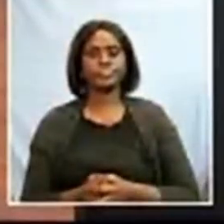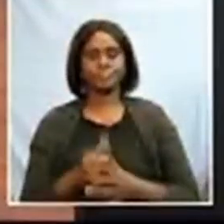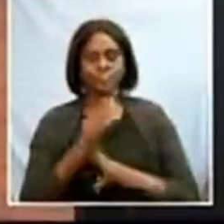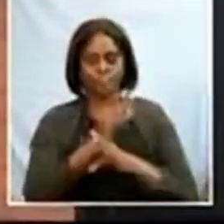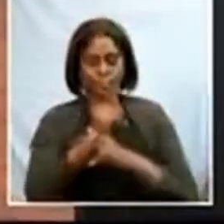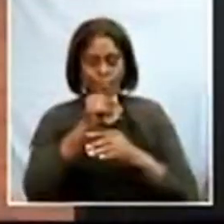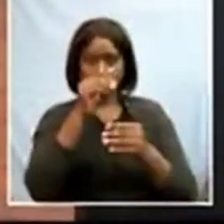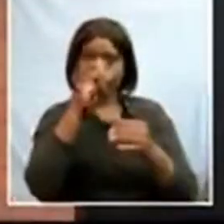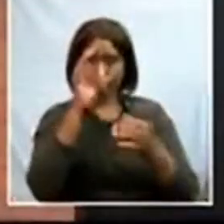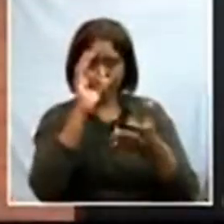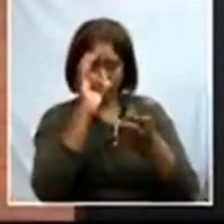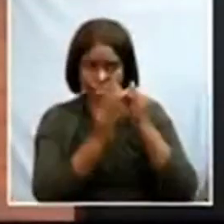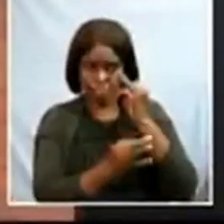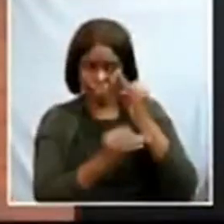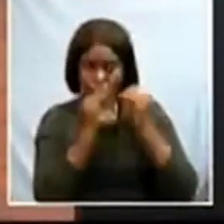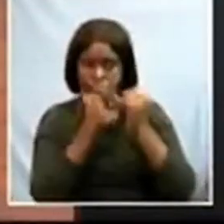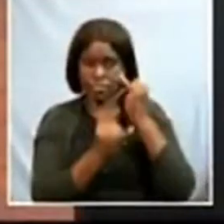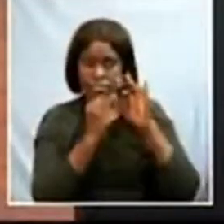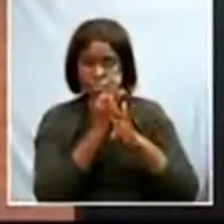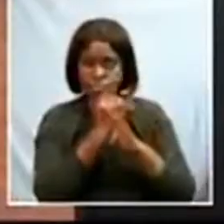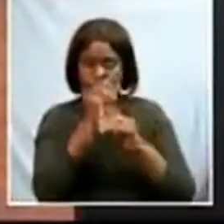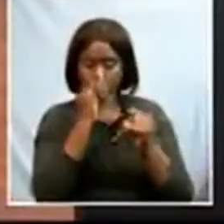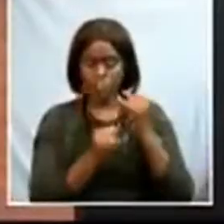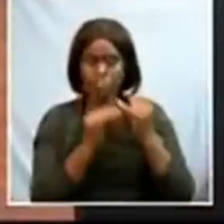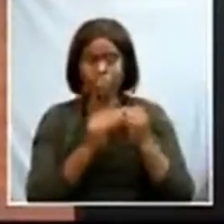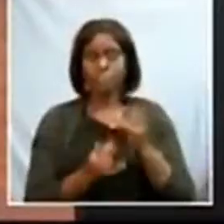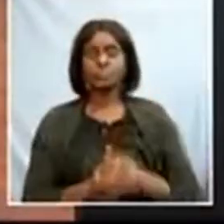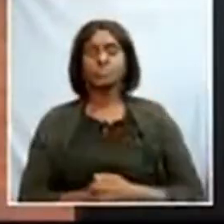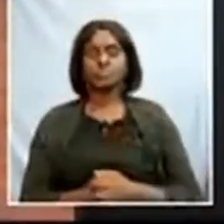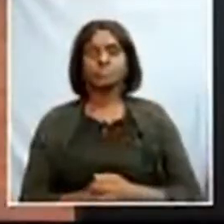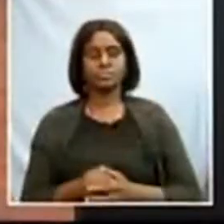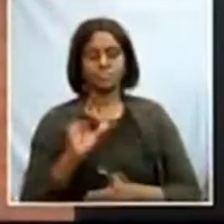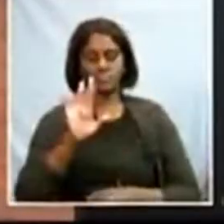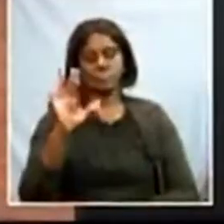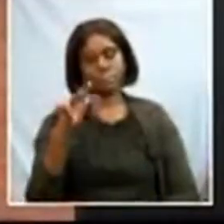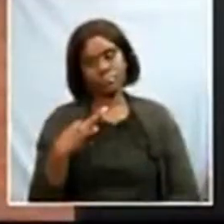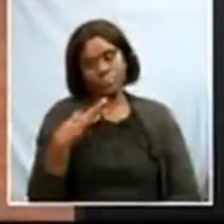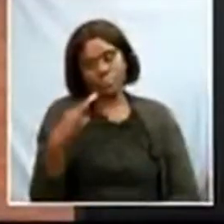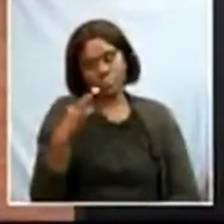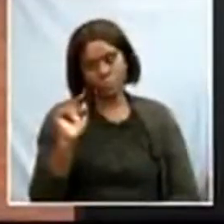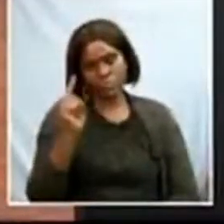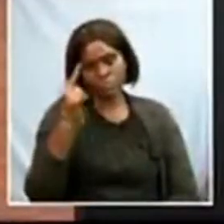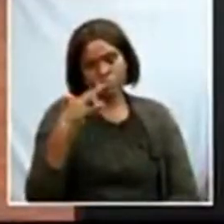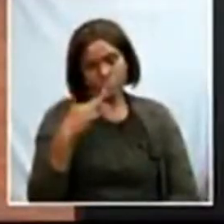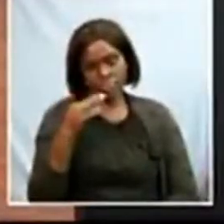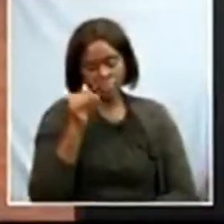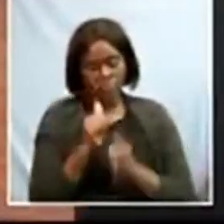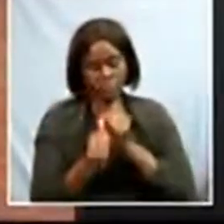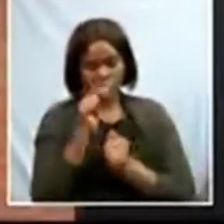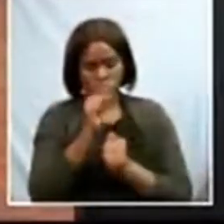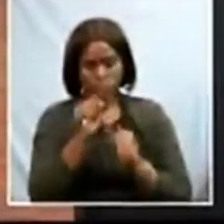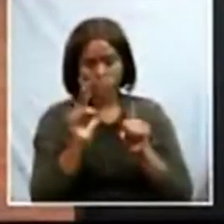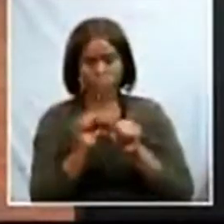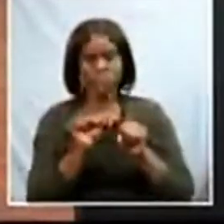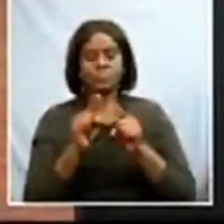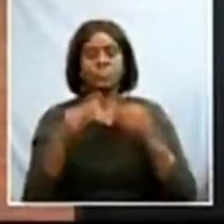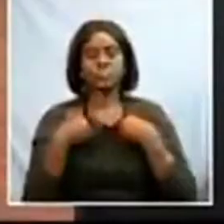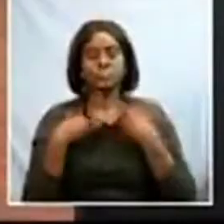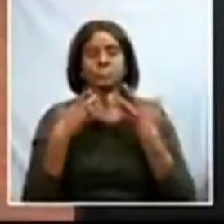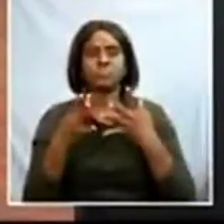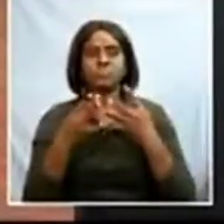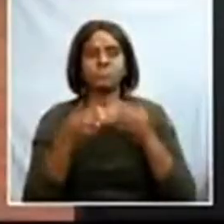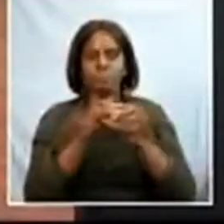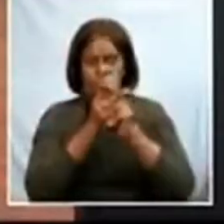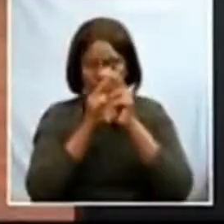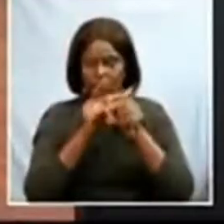you finish your application, the first application, which was admitted by the